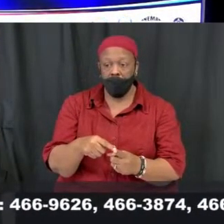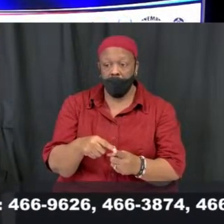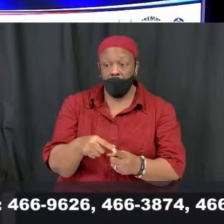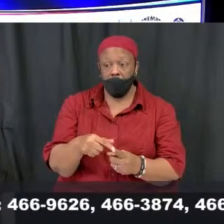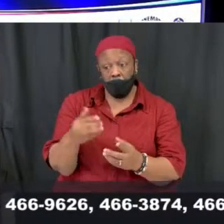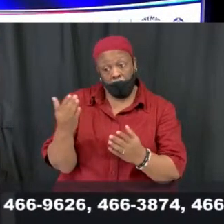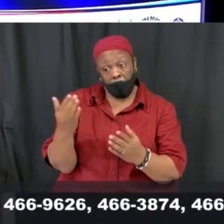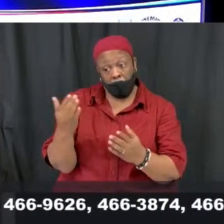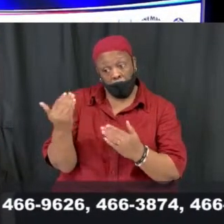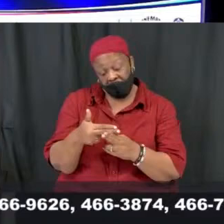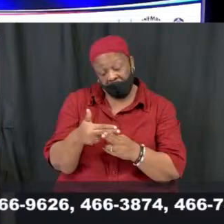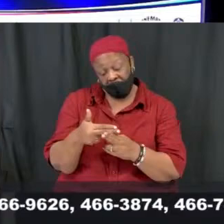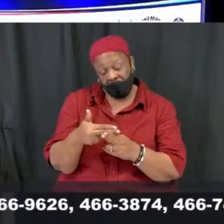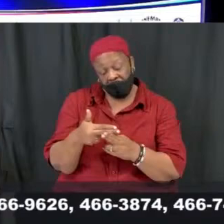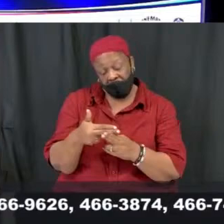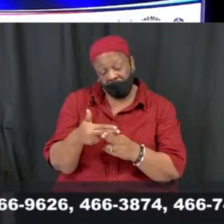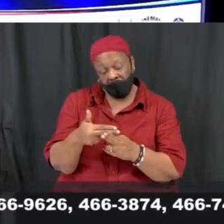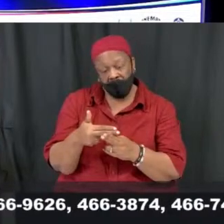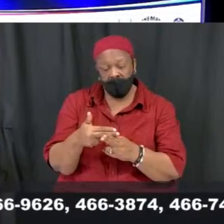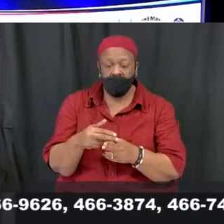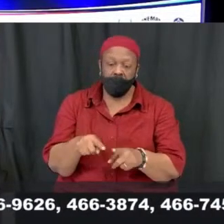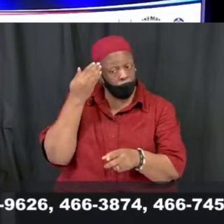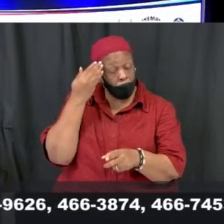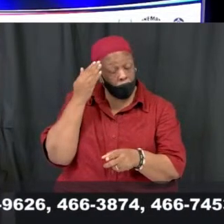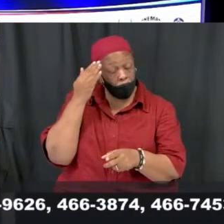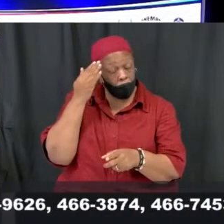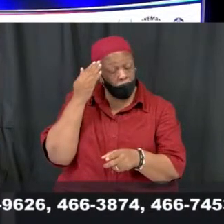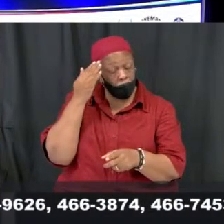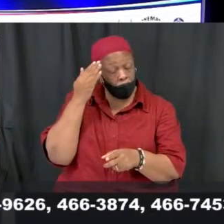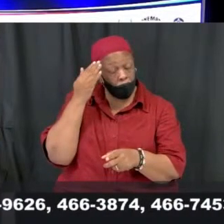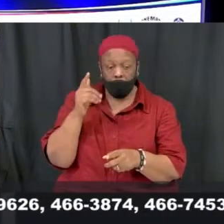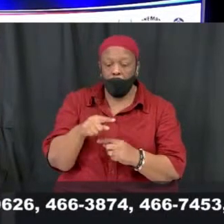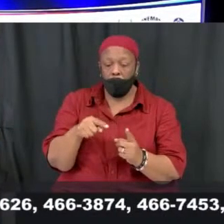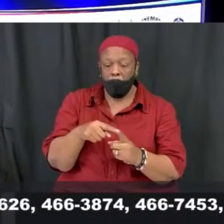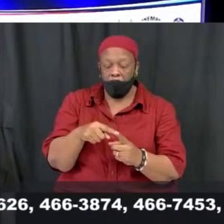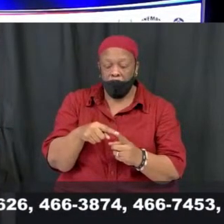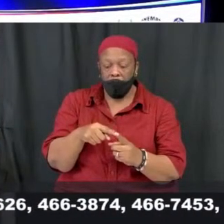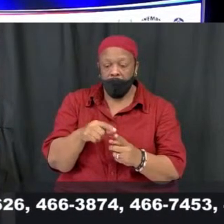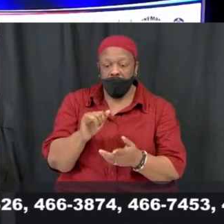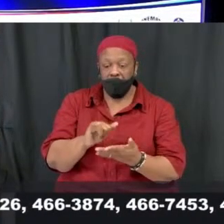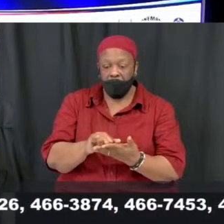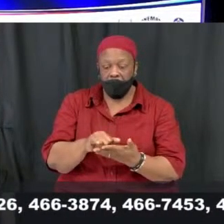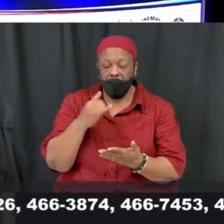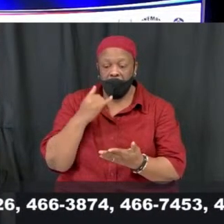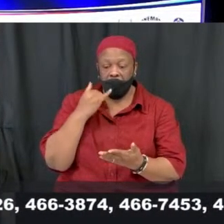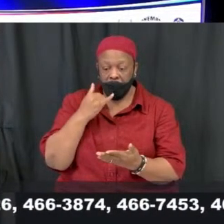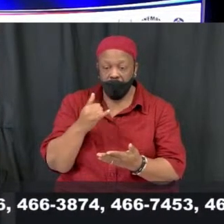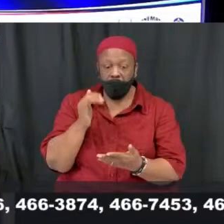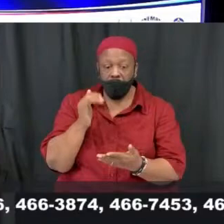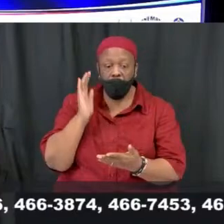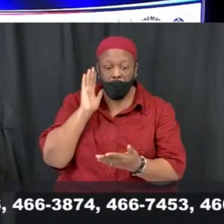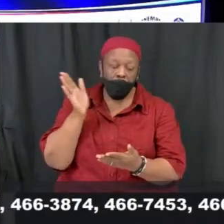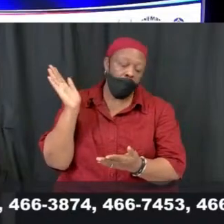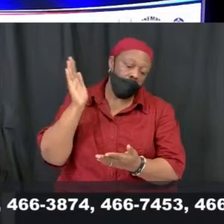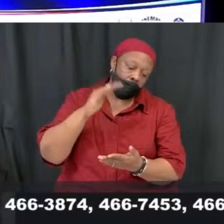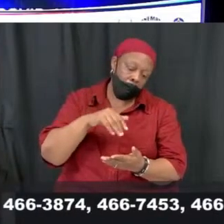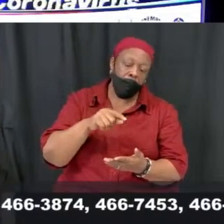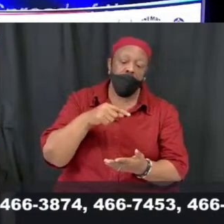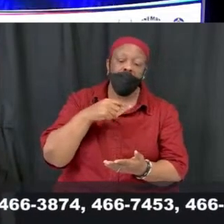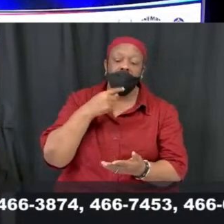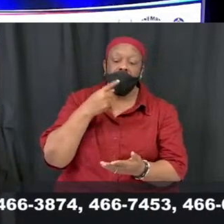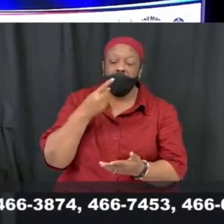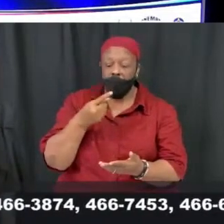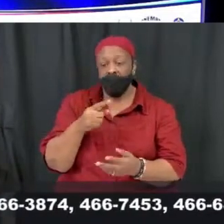as we get it on the exact, we will come back and provide that information. Thank